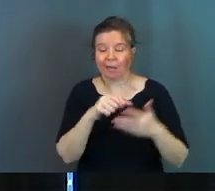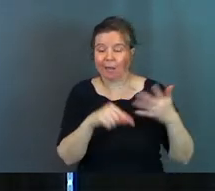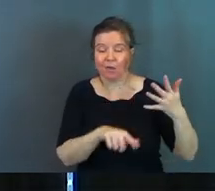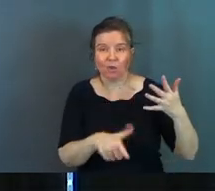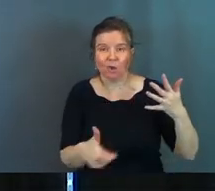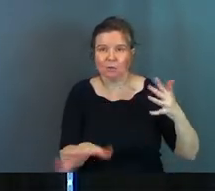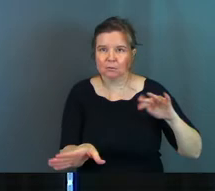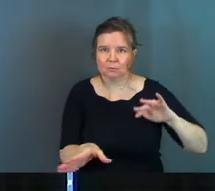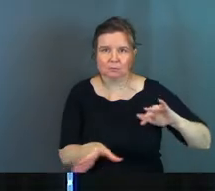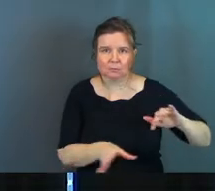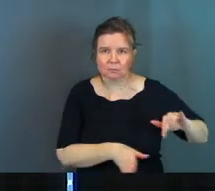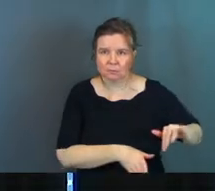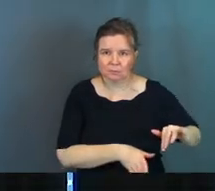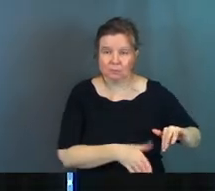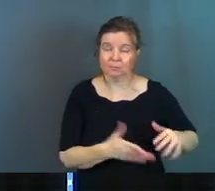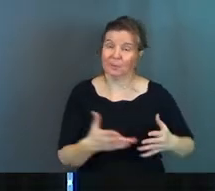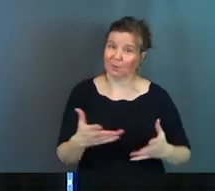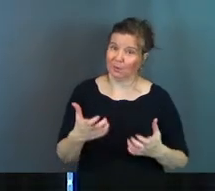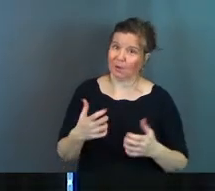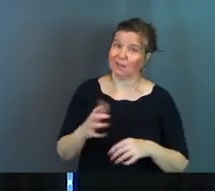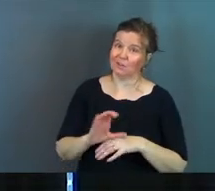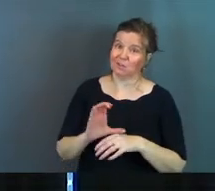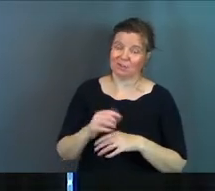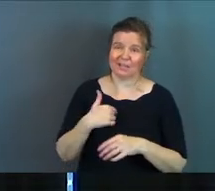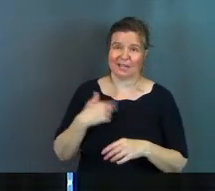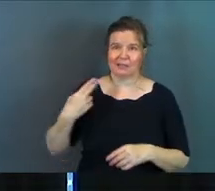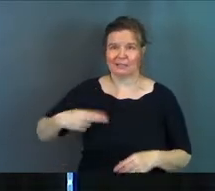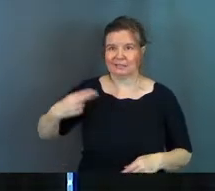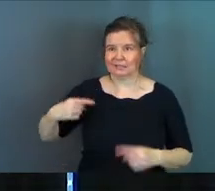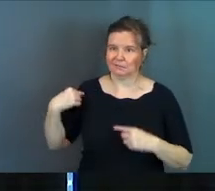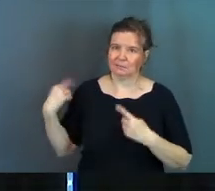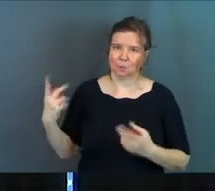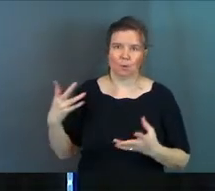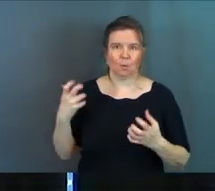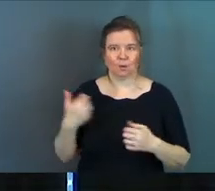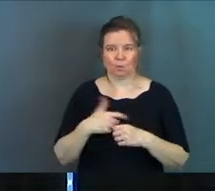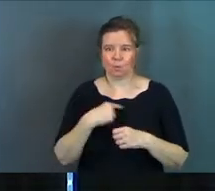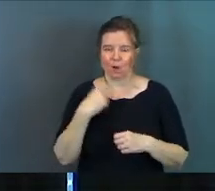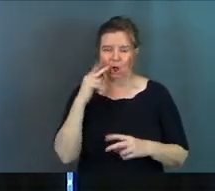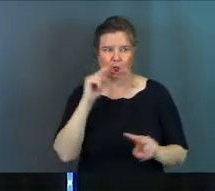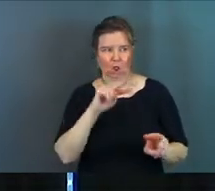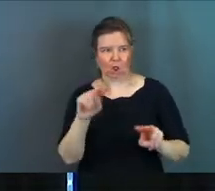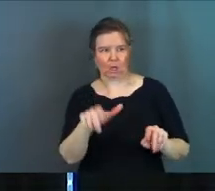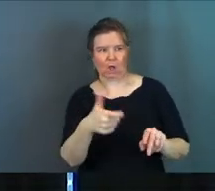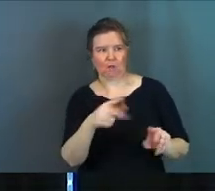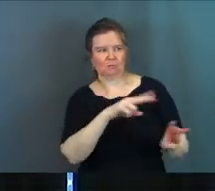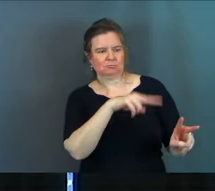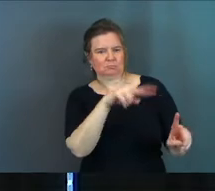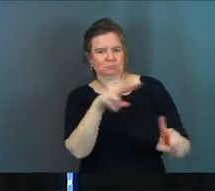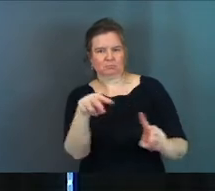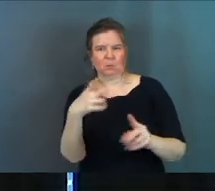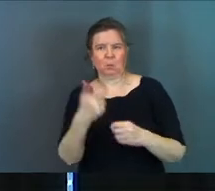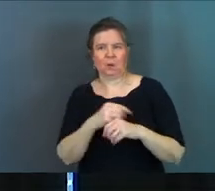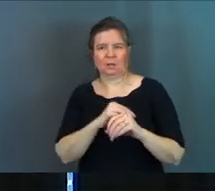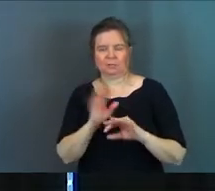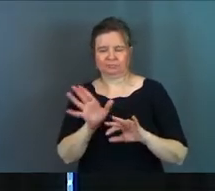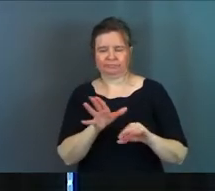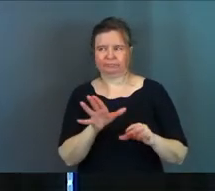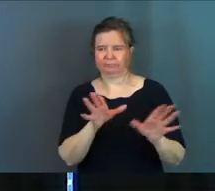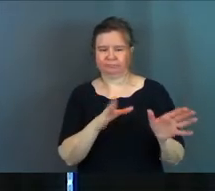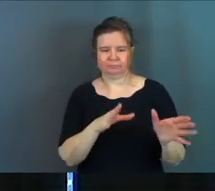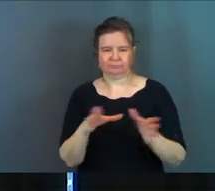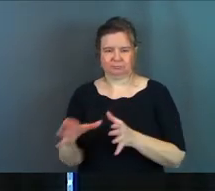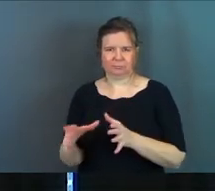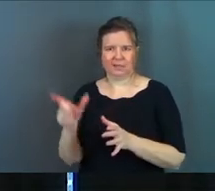anything else. And man, we want to. And the church has just got this history of we want to. And we want to look at other attributes. And we want to move it over into